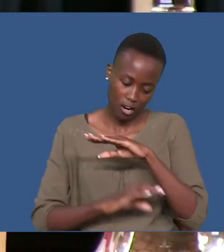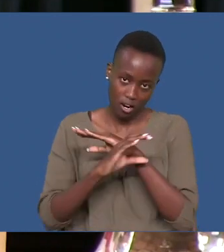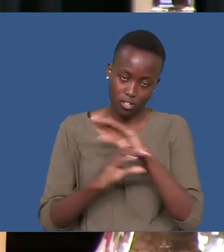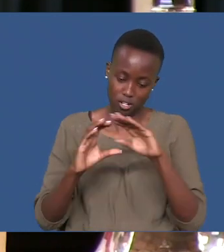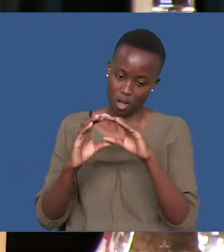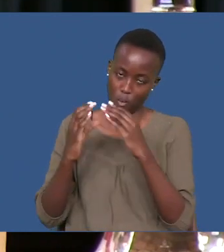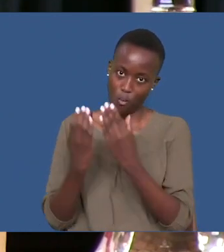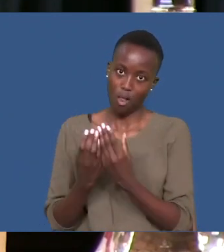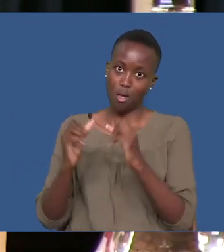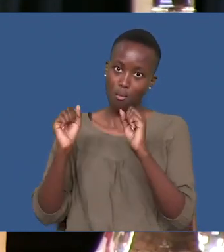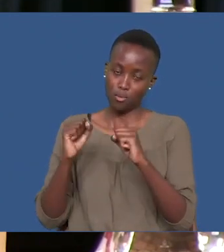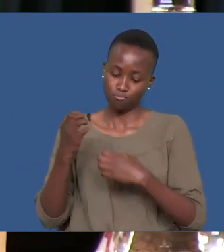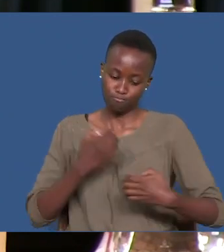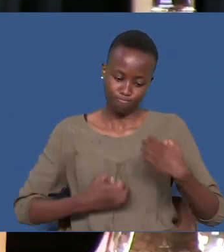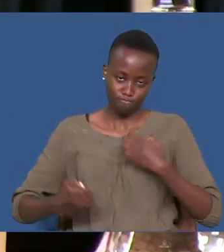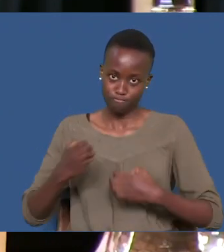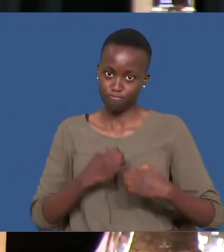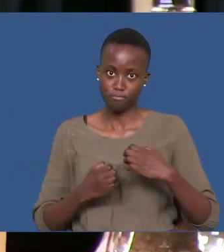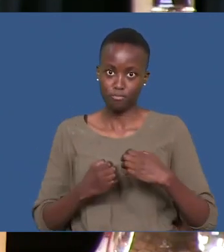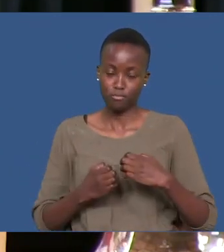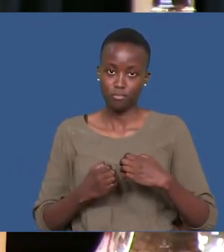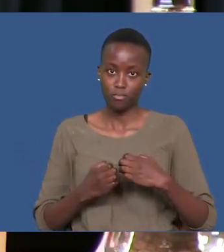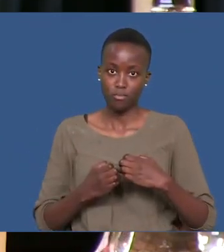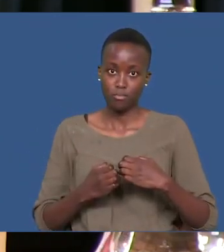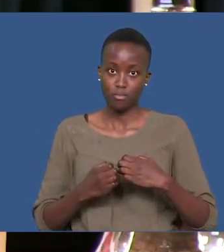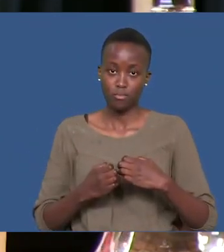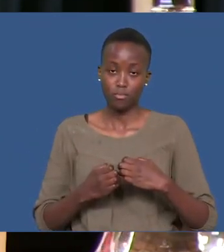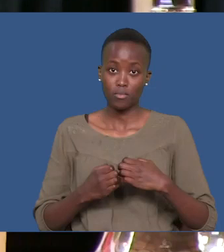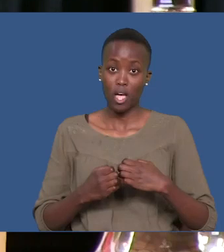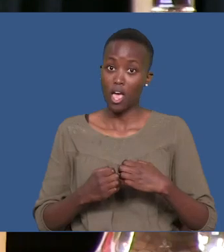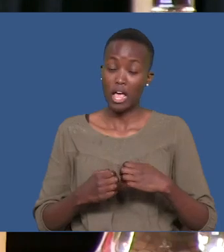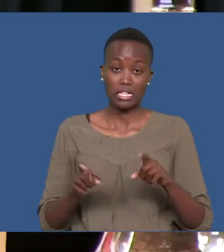the world will enjoy in this generation and in the worlds to